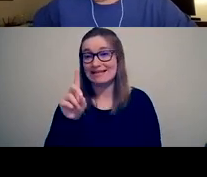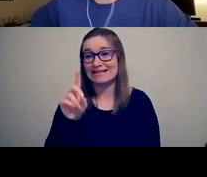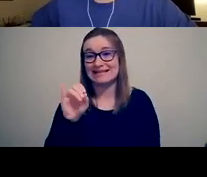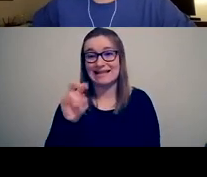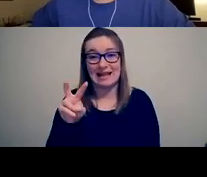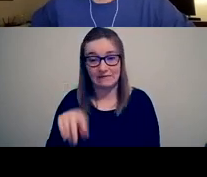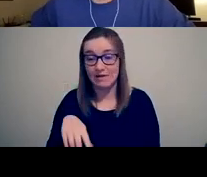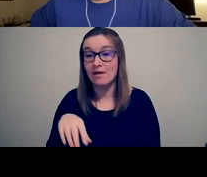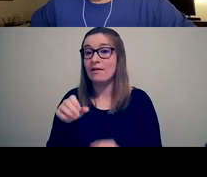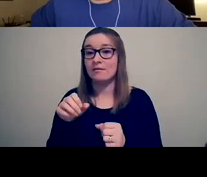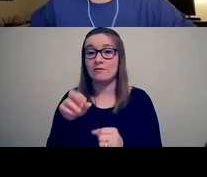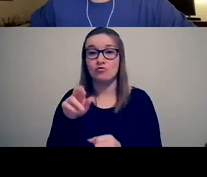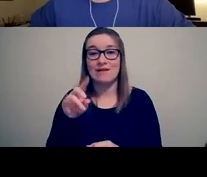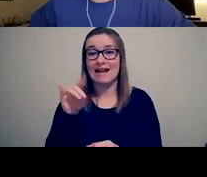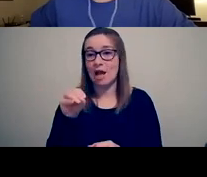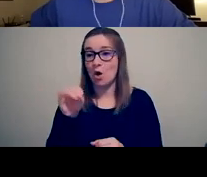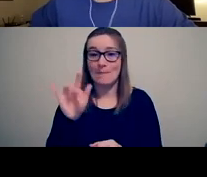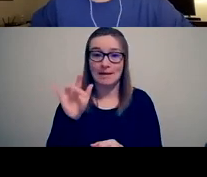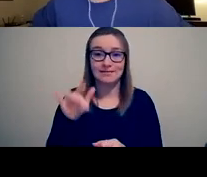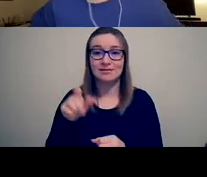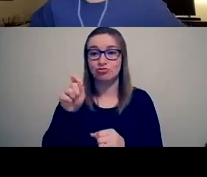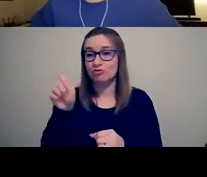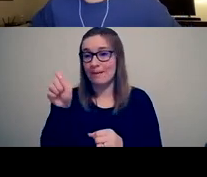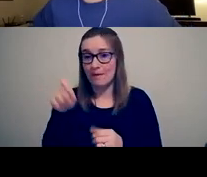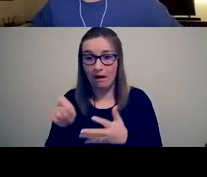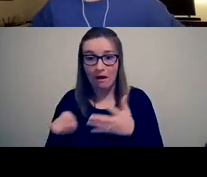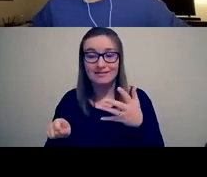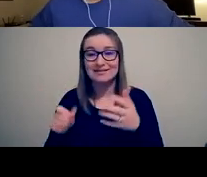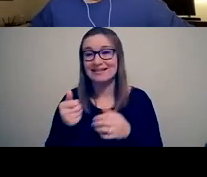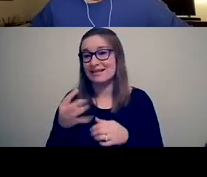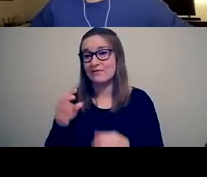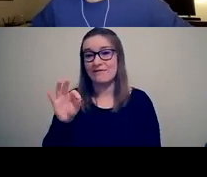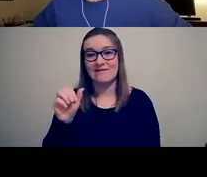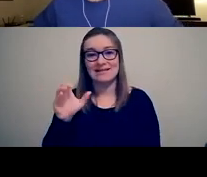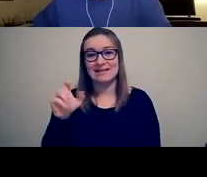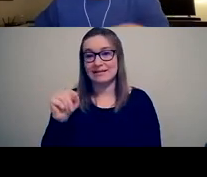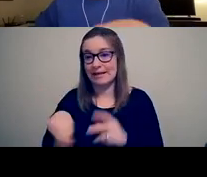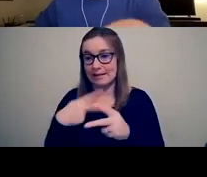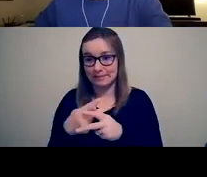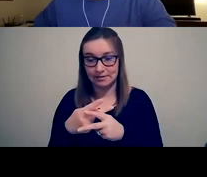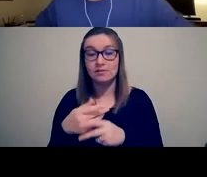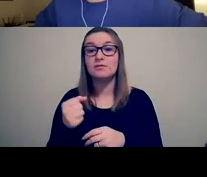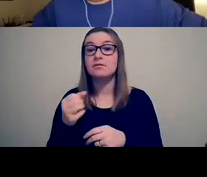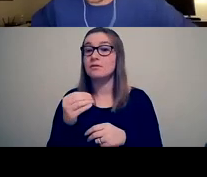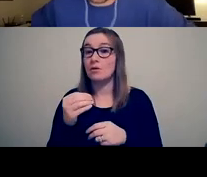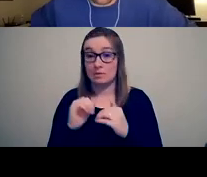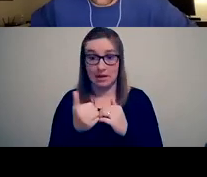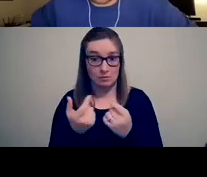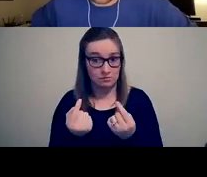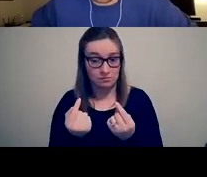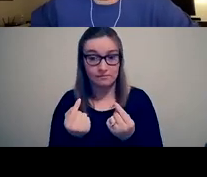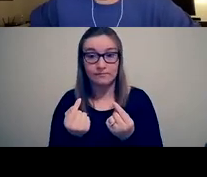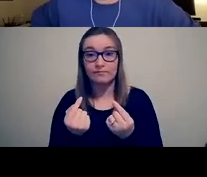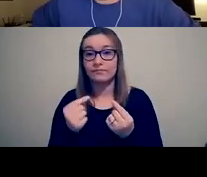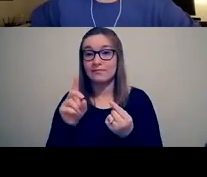Radio buttons, checkboxes, several other facet types. So how we're doing that is it's basically just a div with a